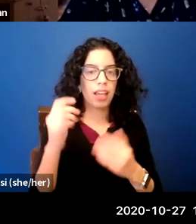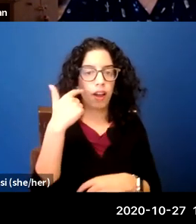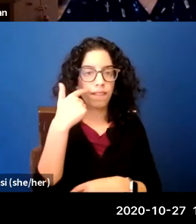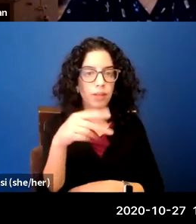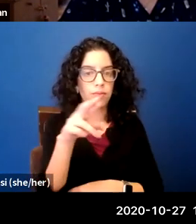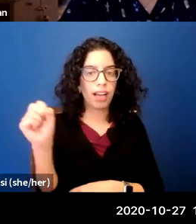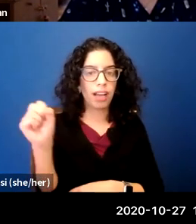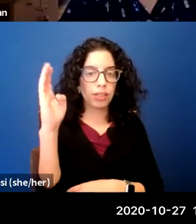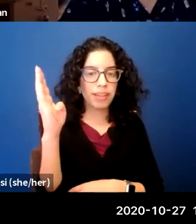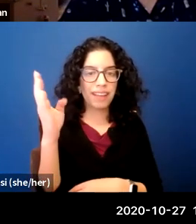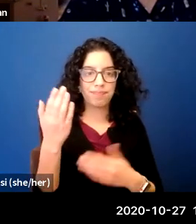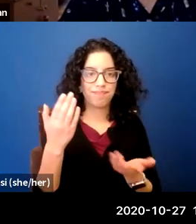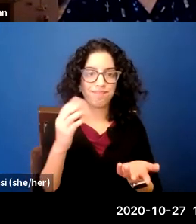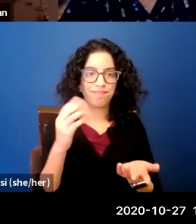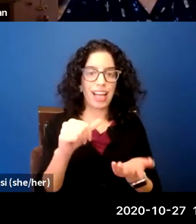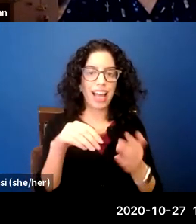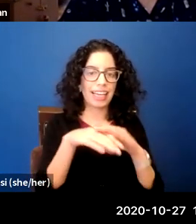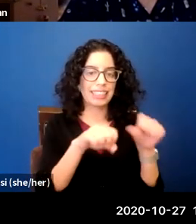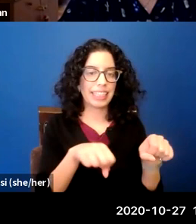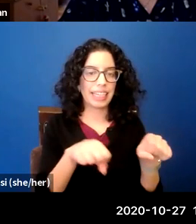been that many government press